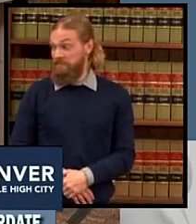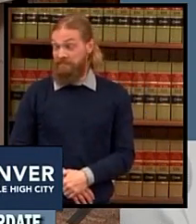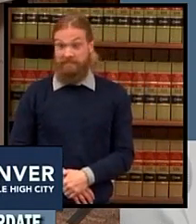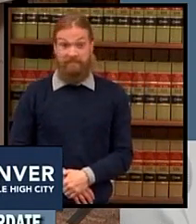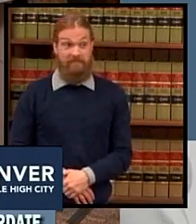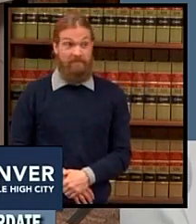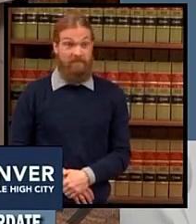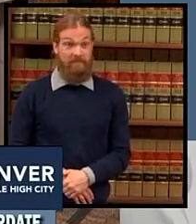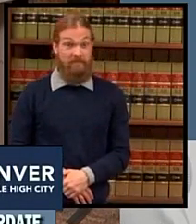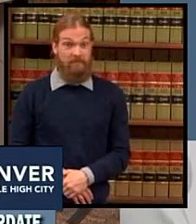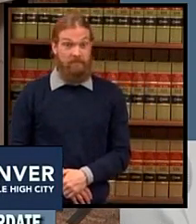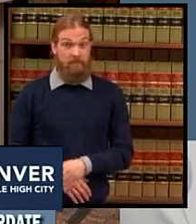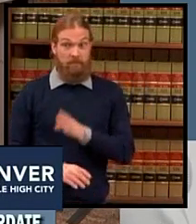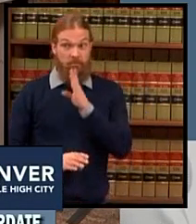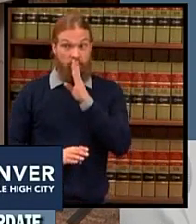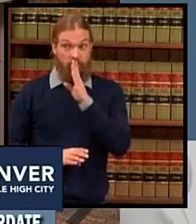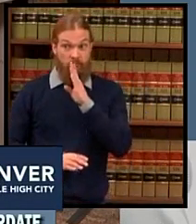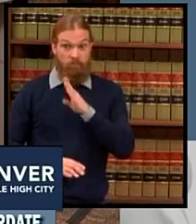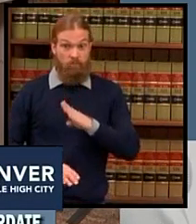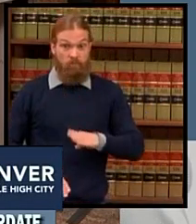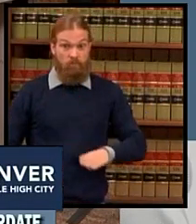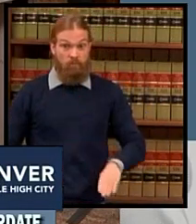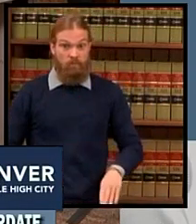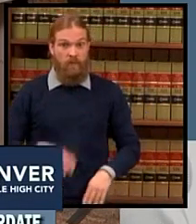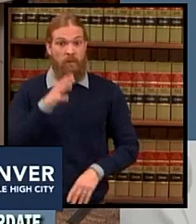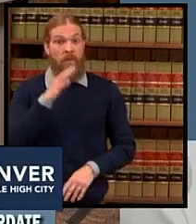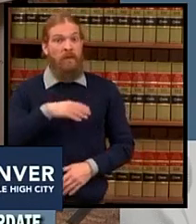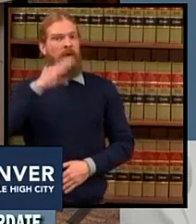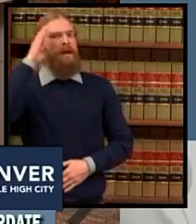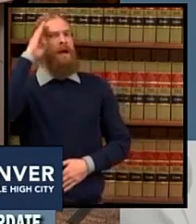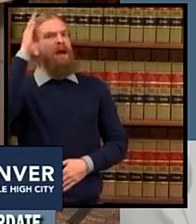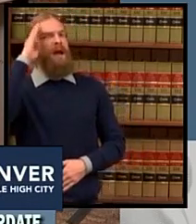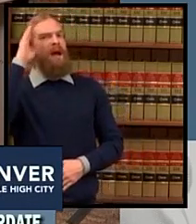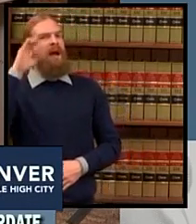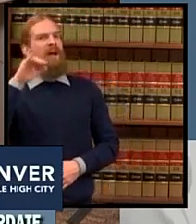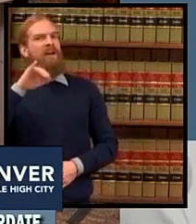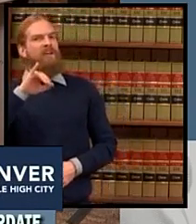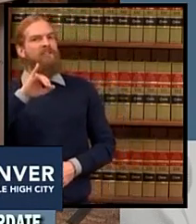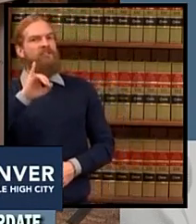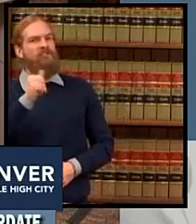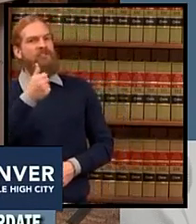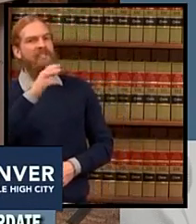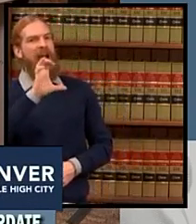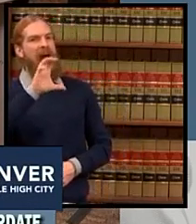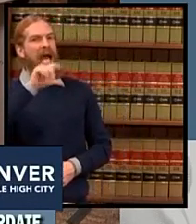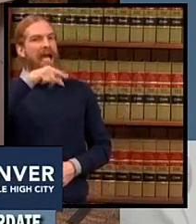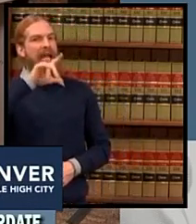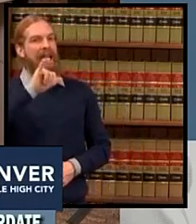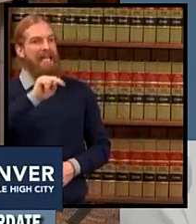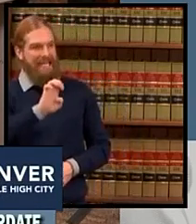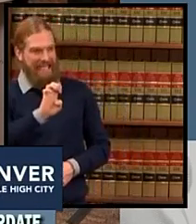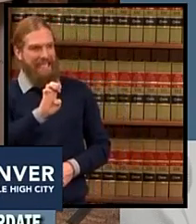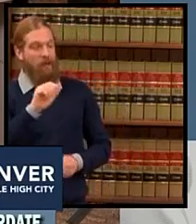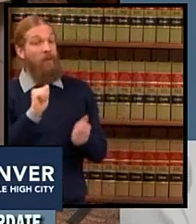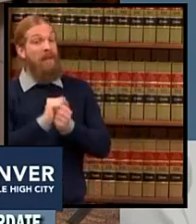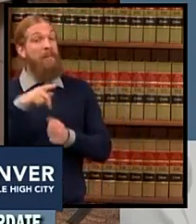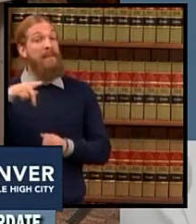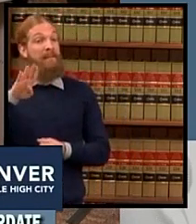Is that it? Any additional Hi, this questions? is Jacqueline from CBS Denver. Are you guys able to hear me? Is that okay? Yes, Jacqueline.